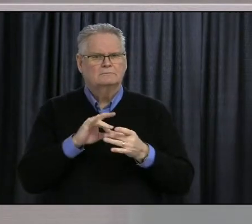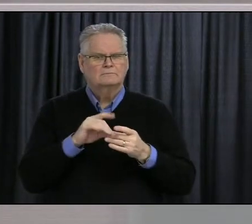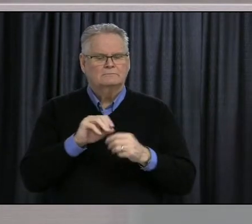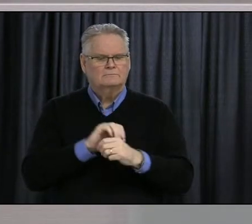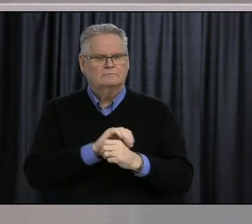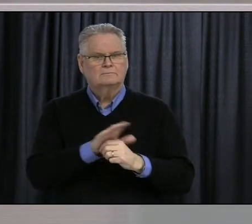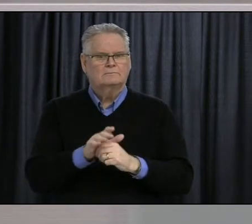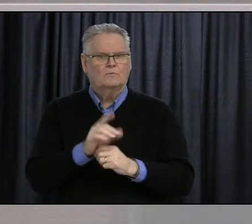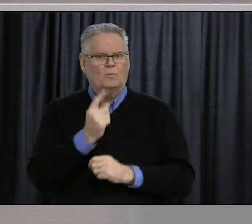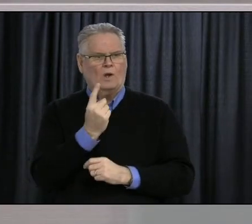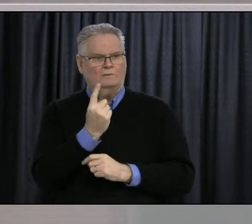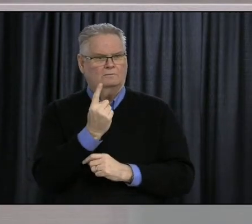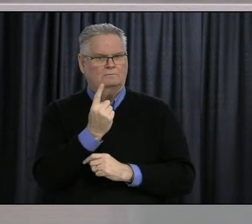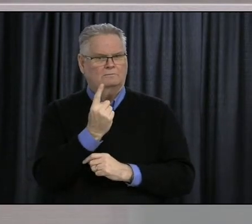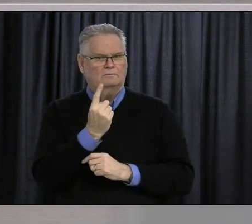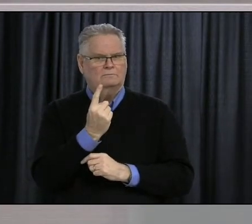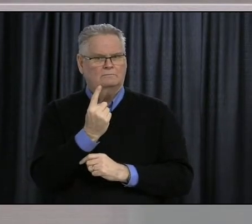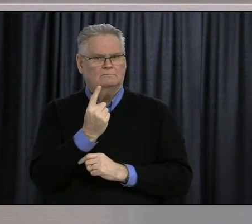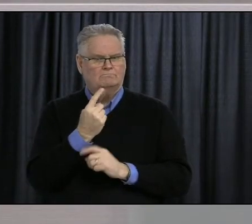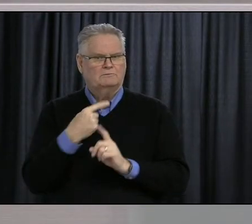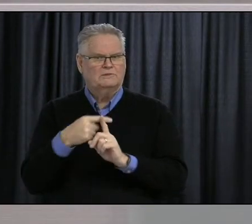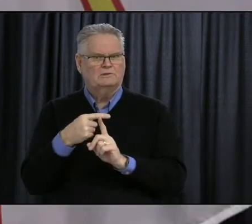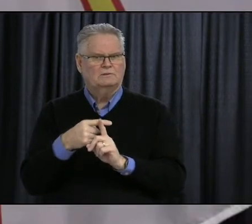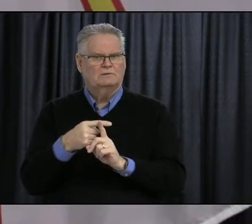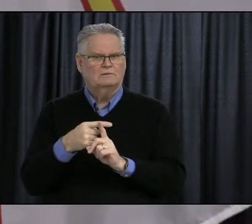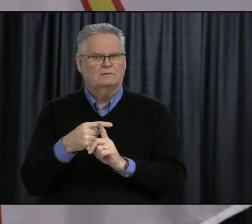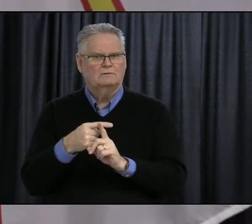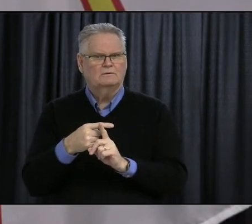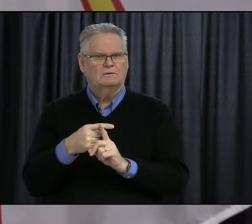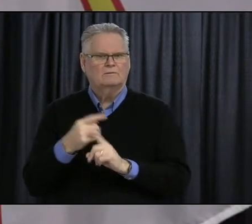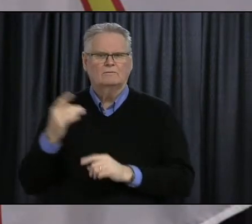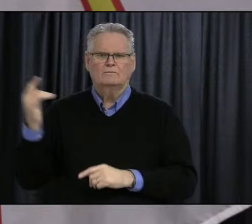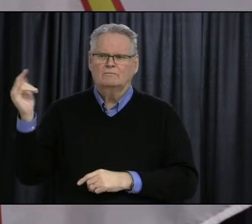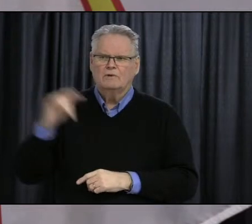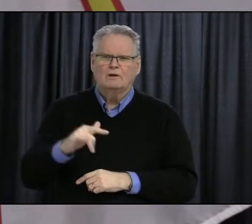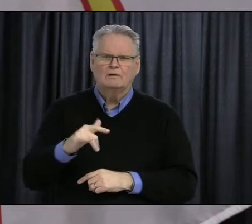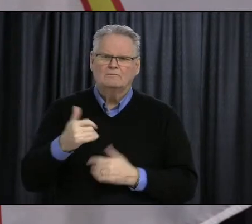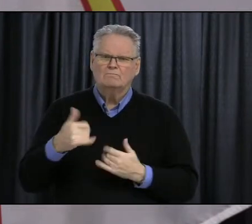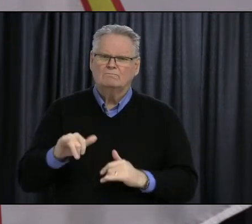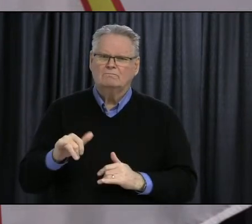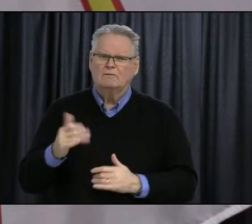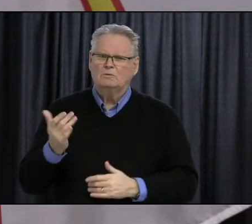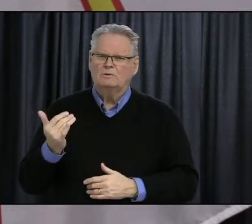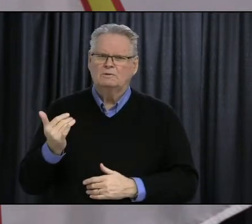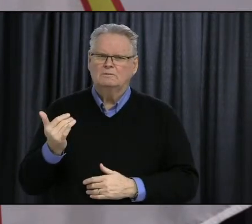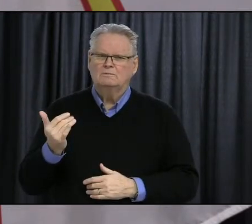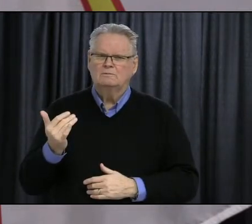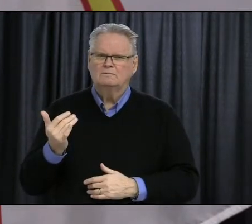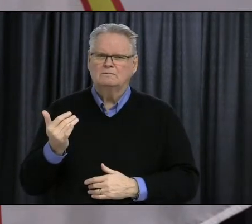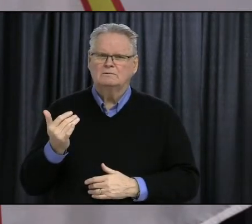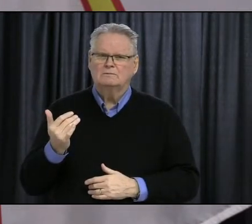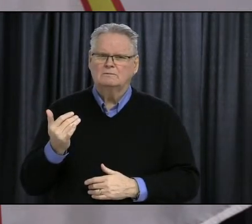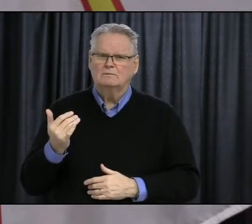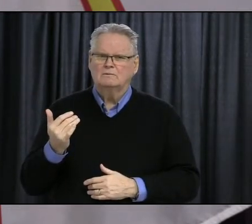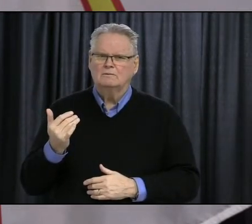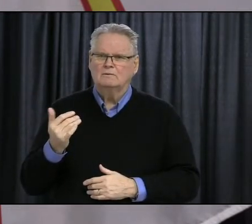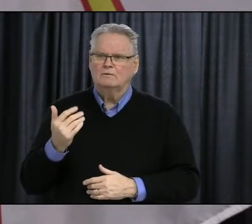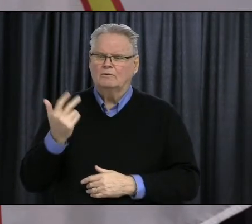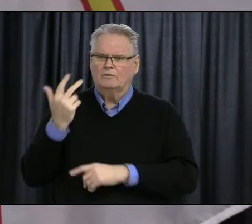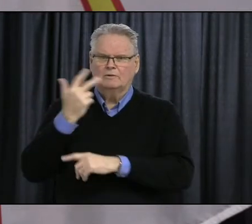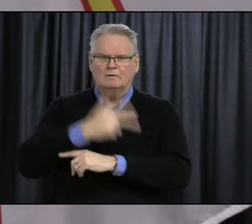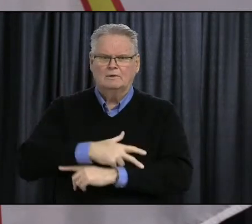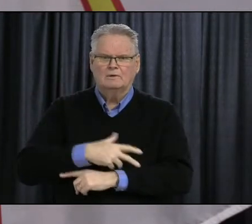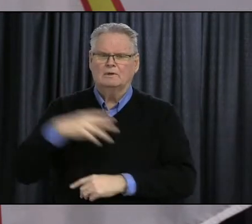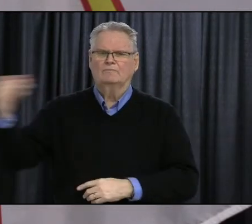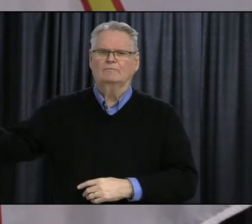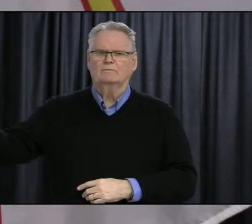to travel to the province for those 3 days, or what happened there? So it's my understanding that they did have a travel exemption